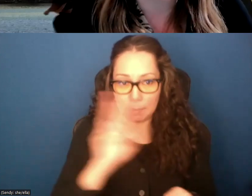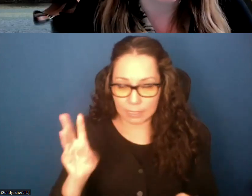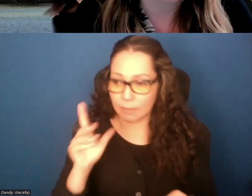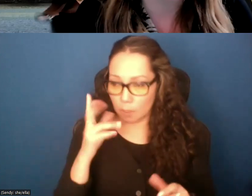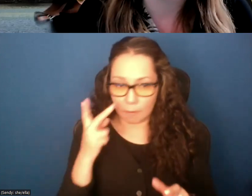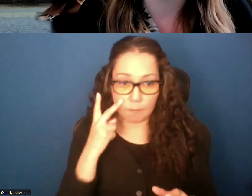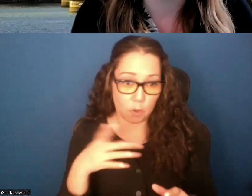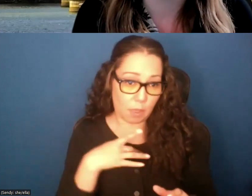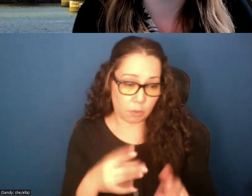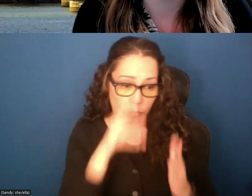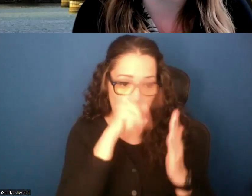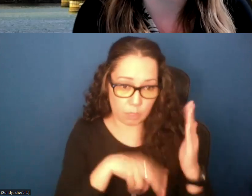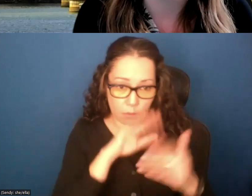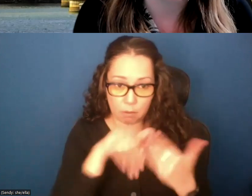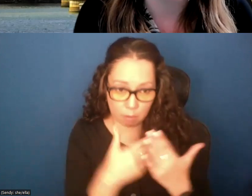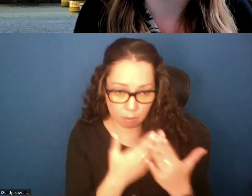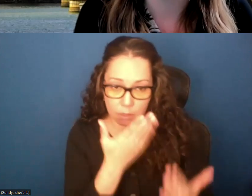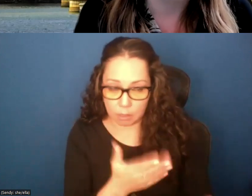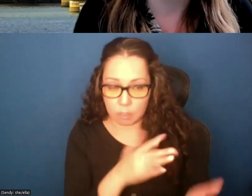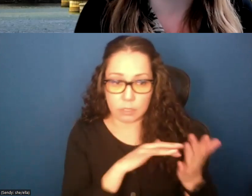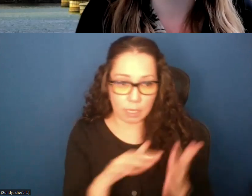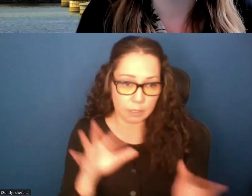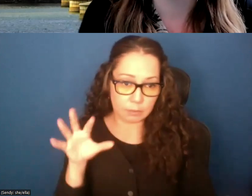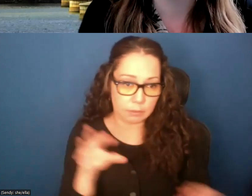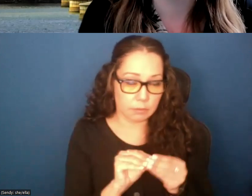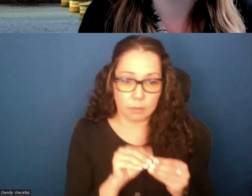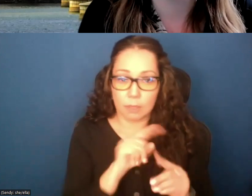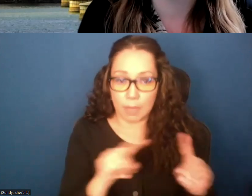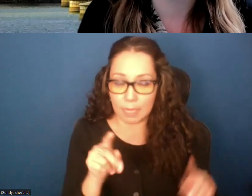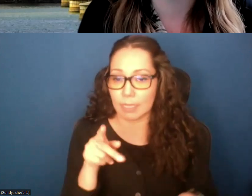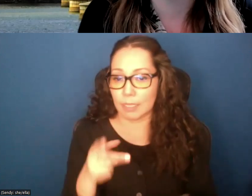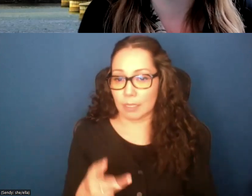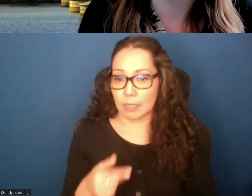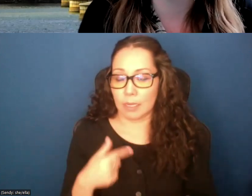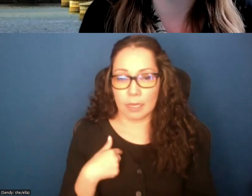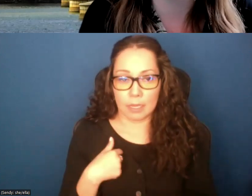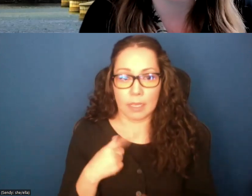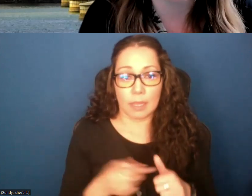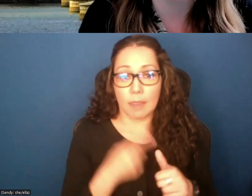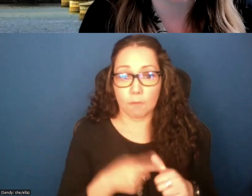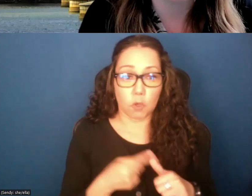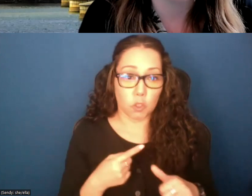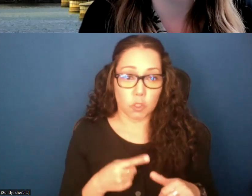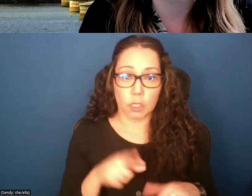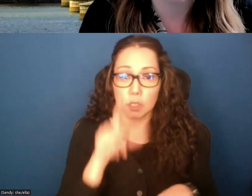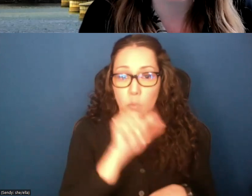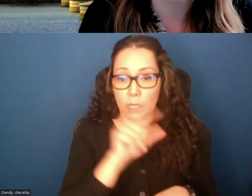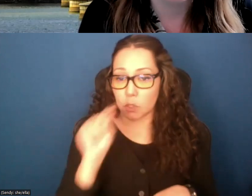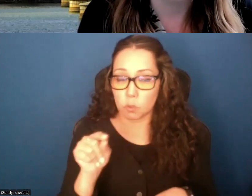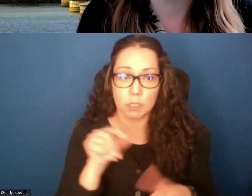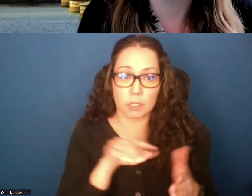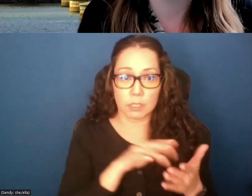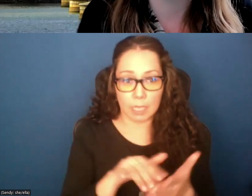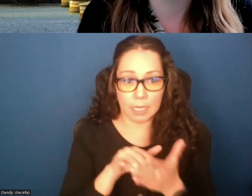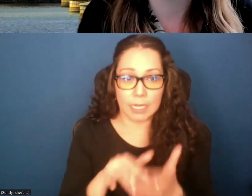But three key findings that I'll highlight. So the first is a 2022 study in scientific